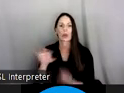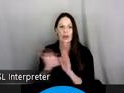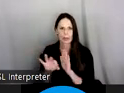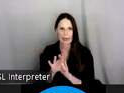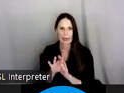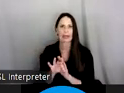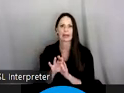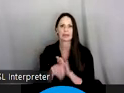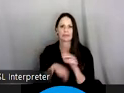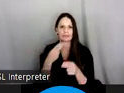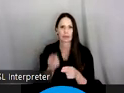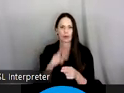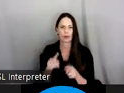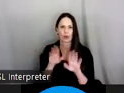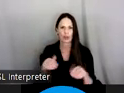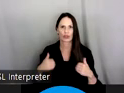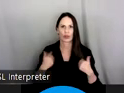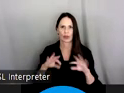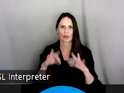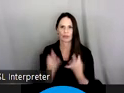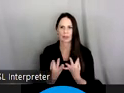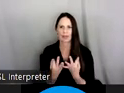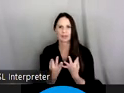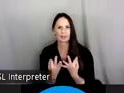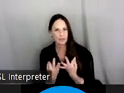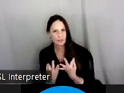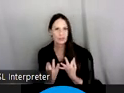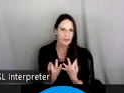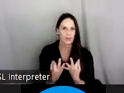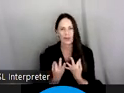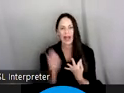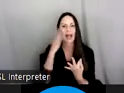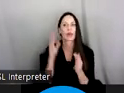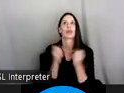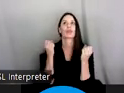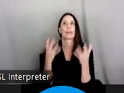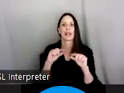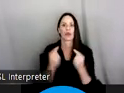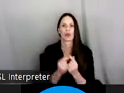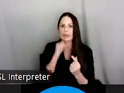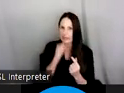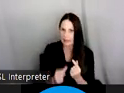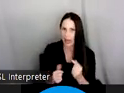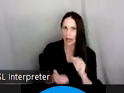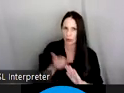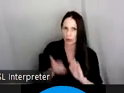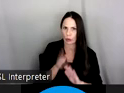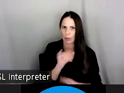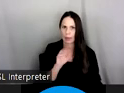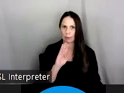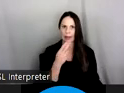because there's lots of groups not run by the BHA that are related to children, youth, and families. And